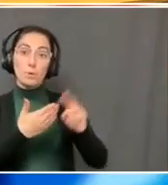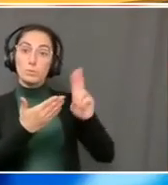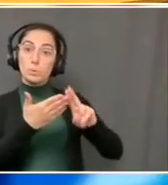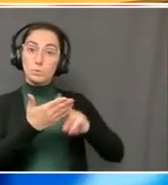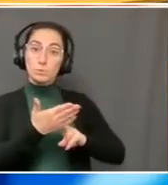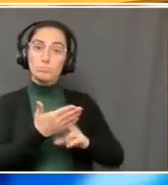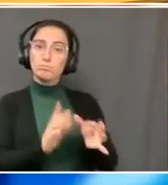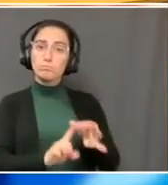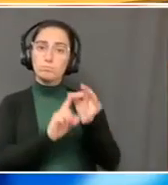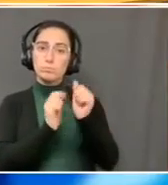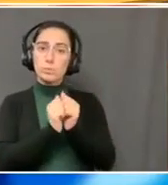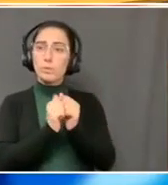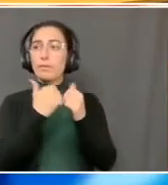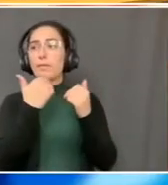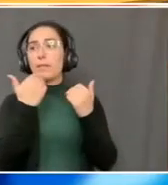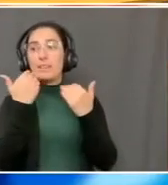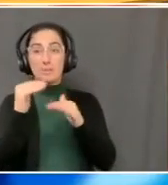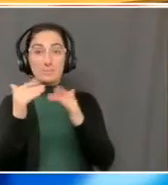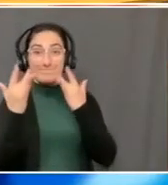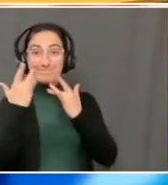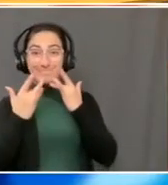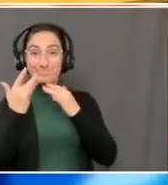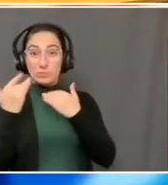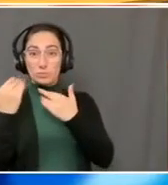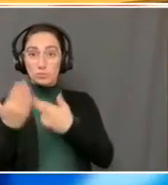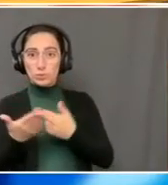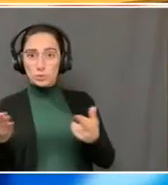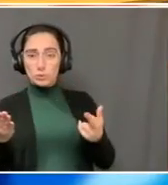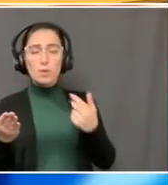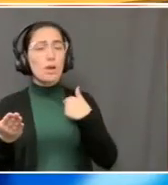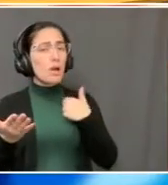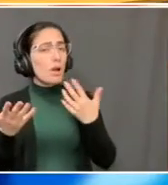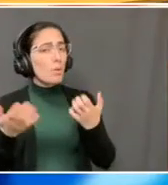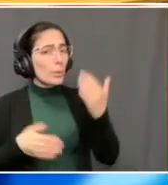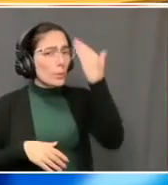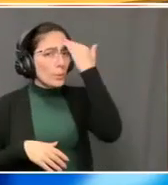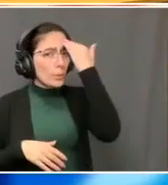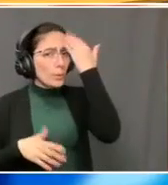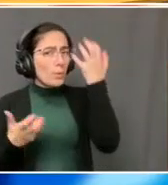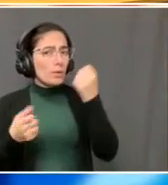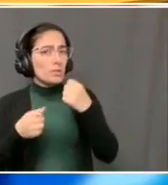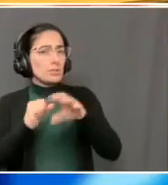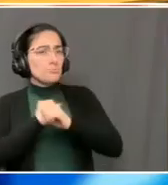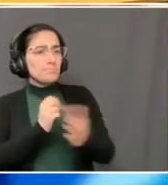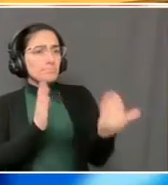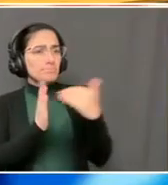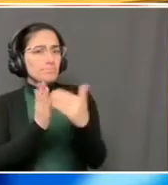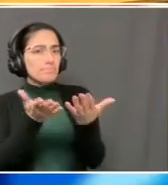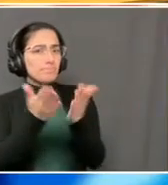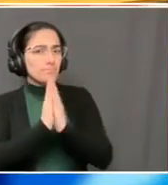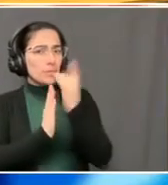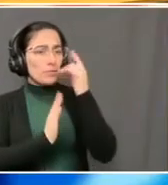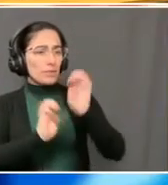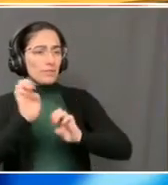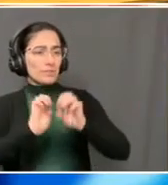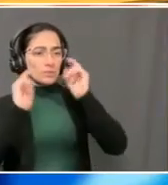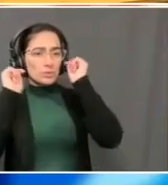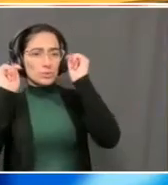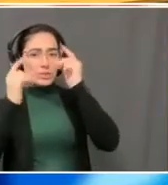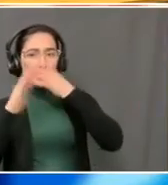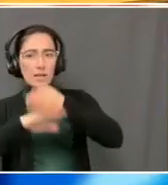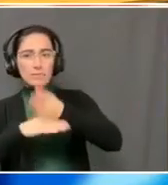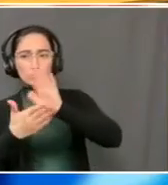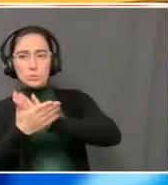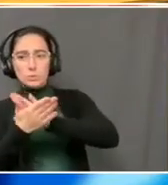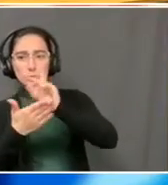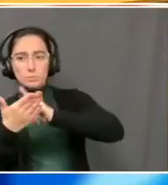with limited resources. And so I just want to make a plug again for the evaluation of the tutoring and after-school programs,